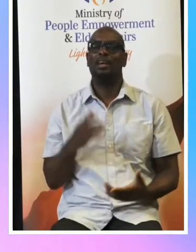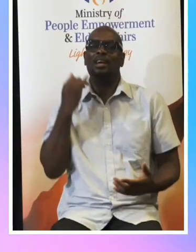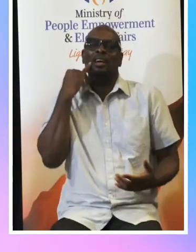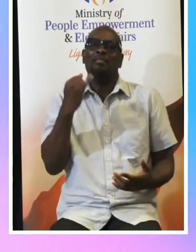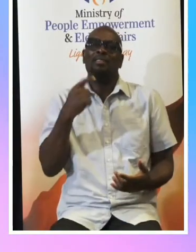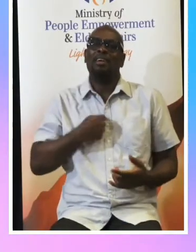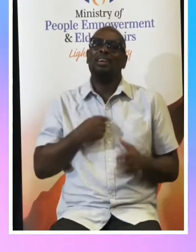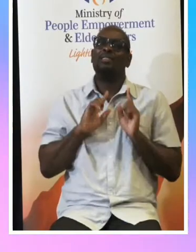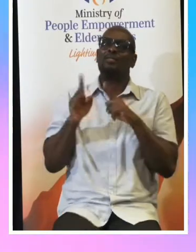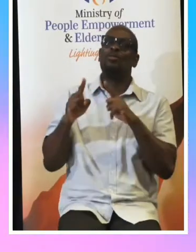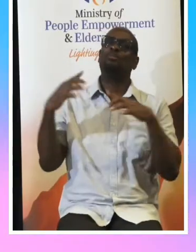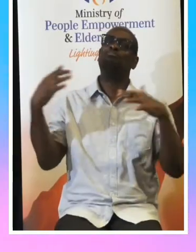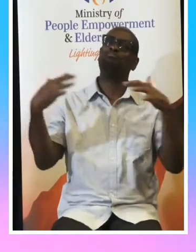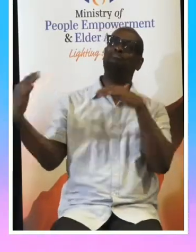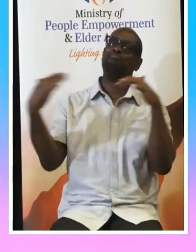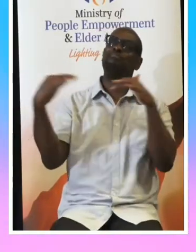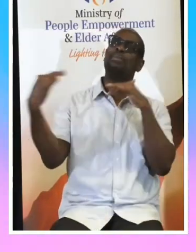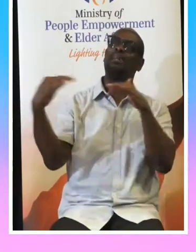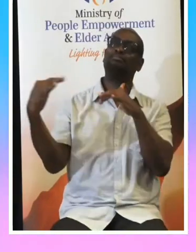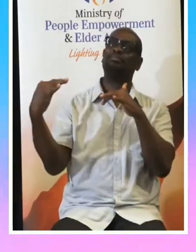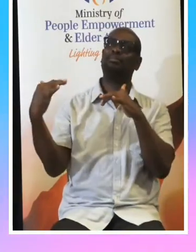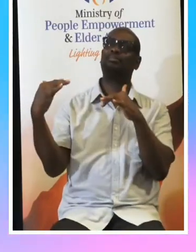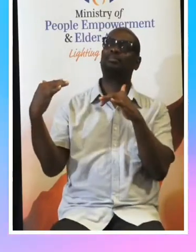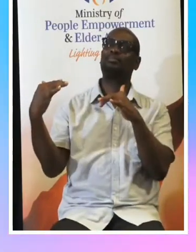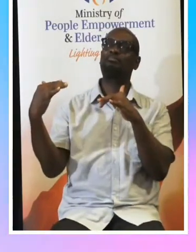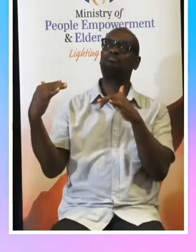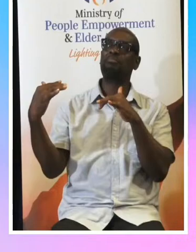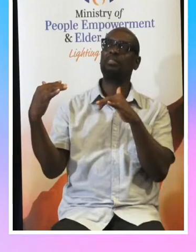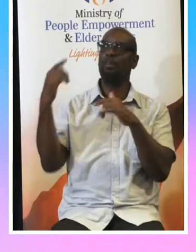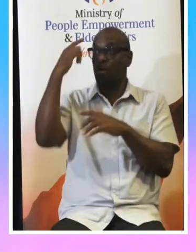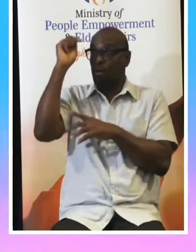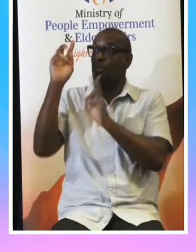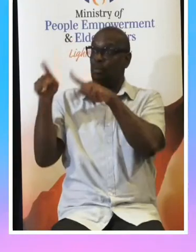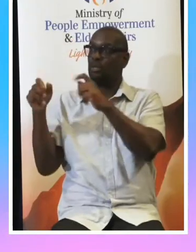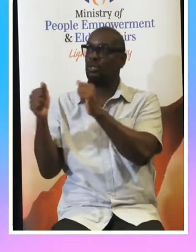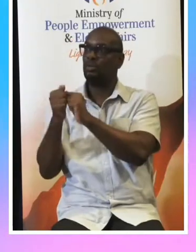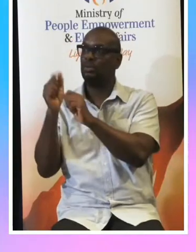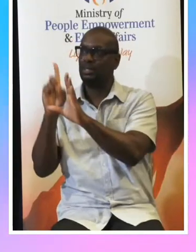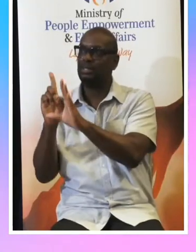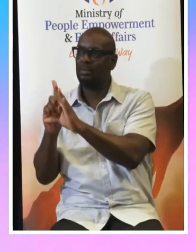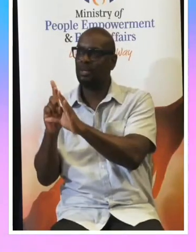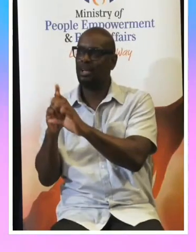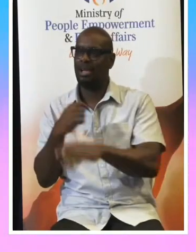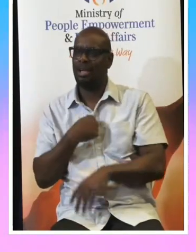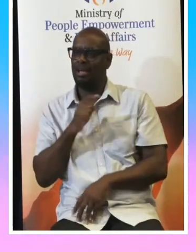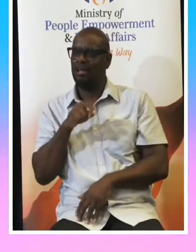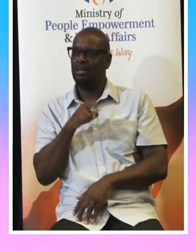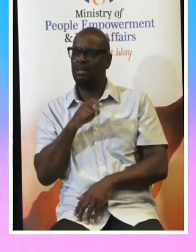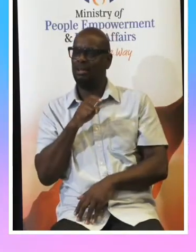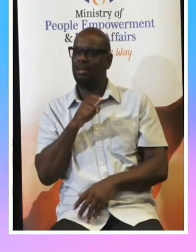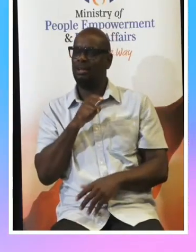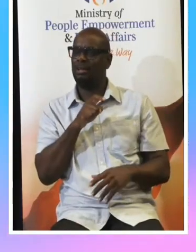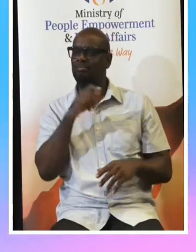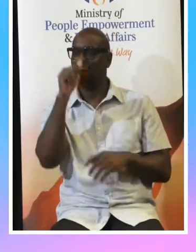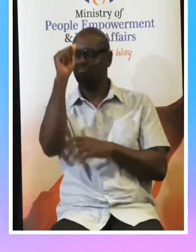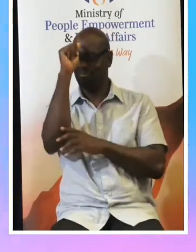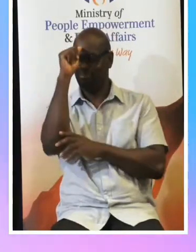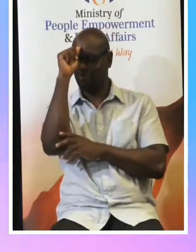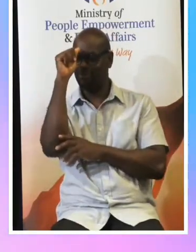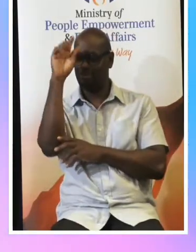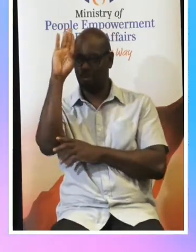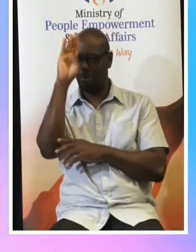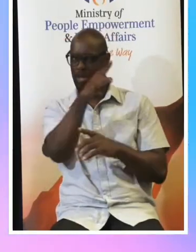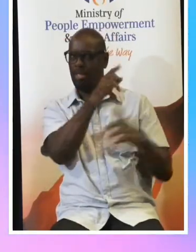wage war on behalf of persons with disabilities, I would have to have Andrele with